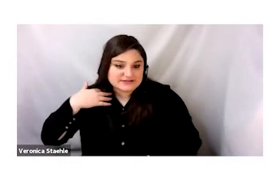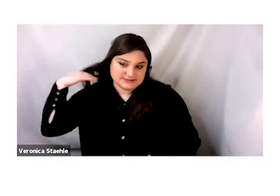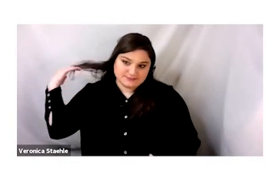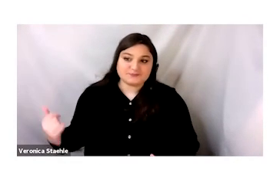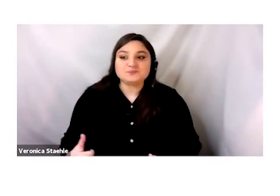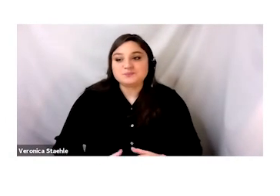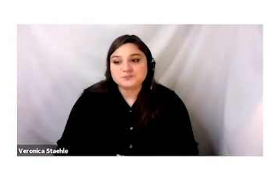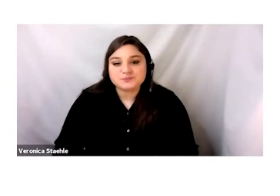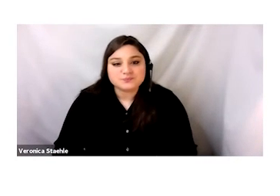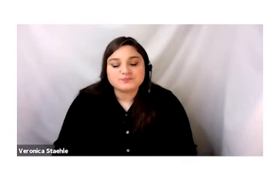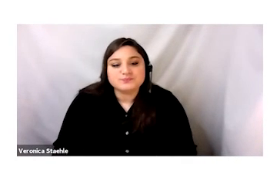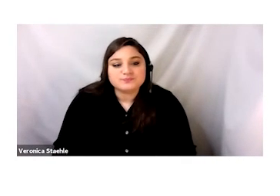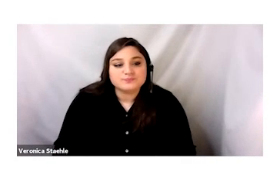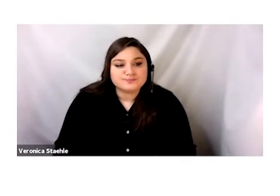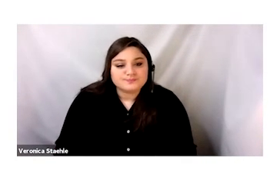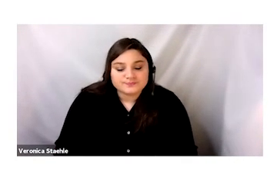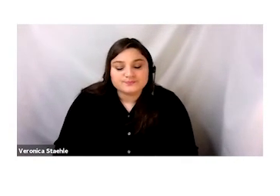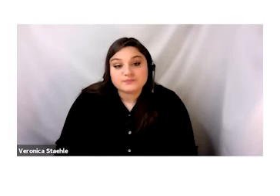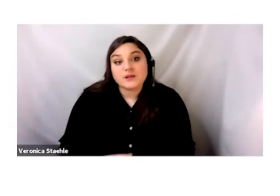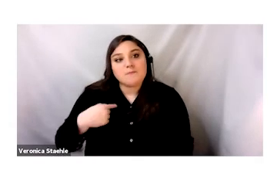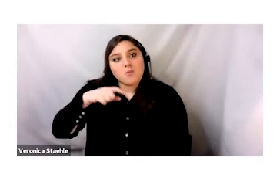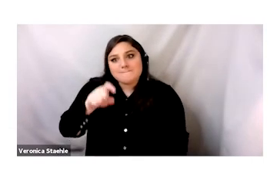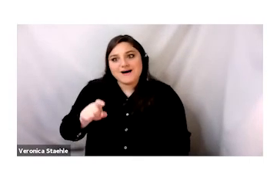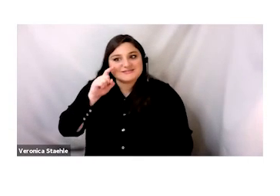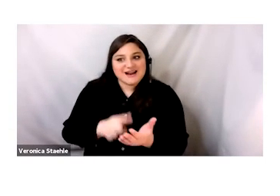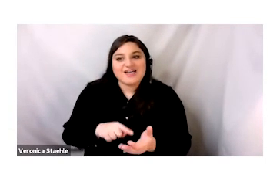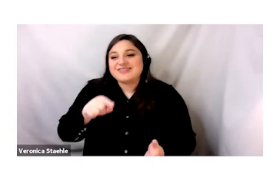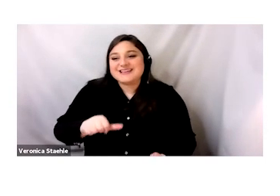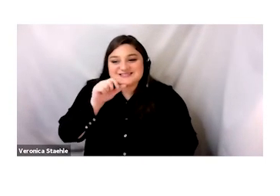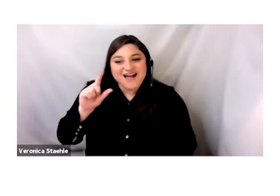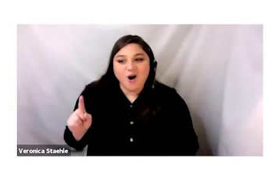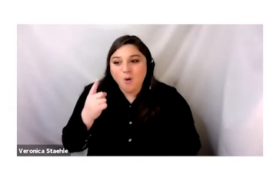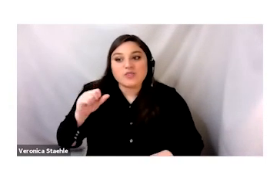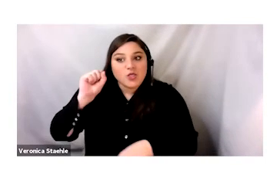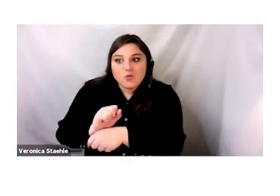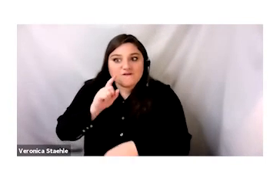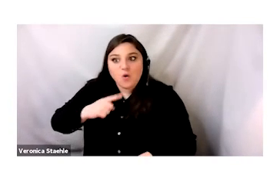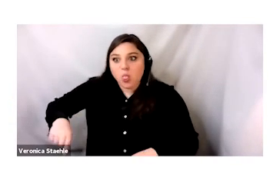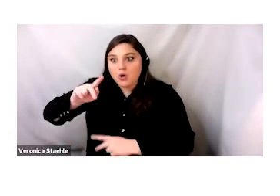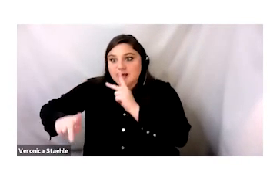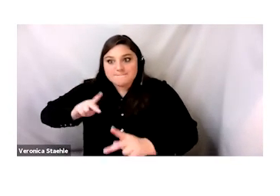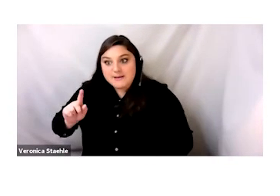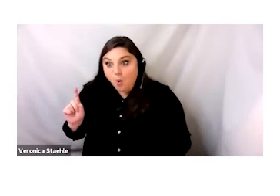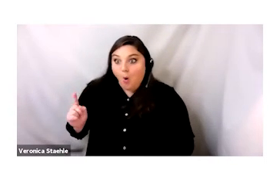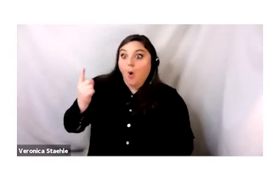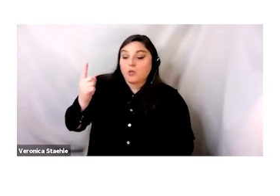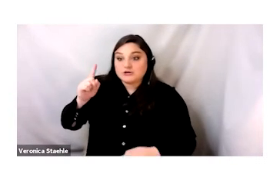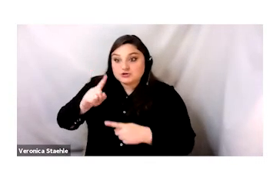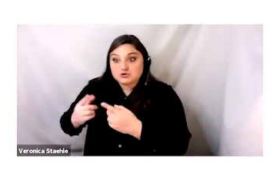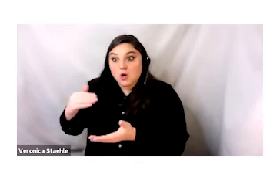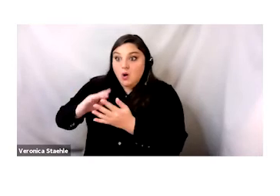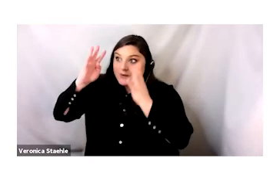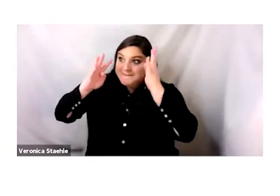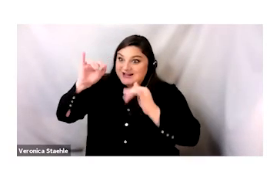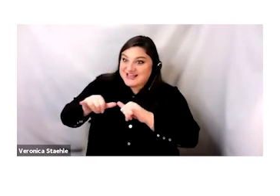up. But we recognize it is not just the work of the individuals that have been impacted by the systems to reimagine and redesign the system.